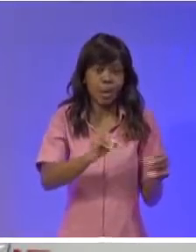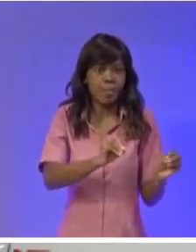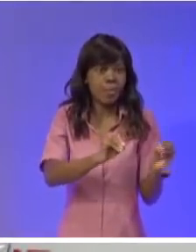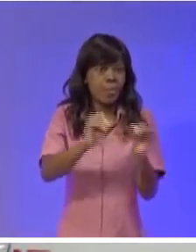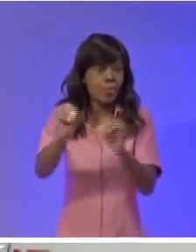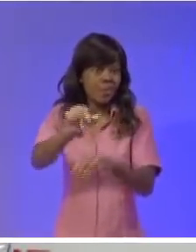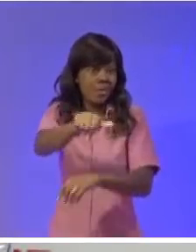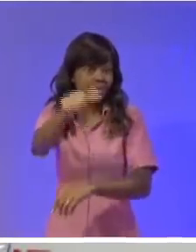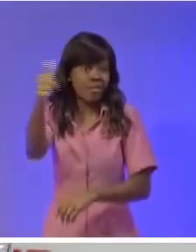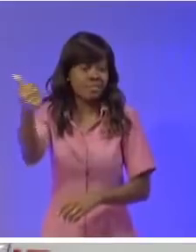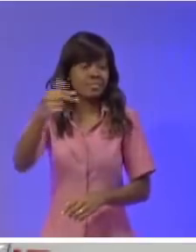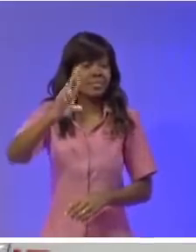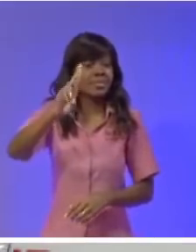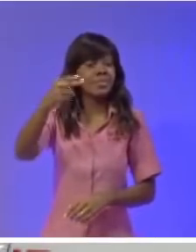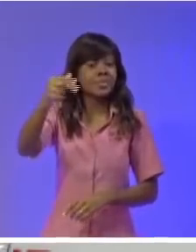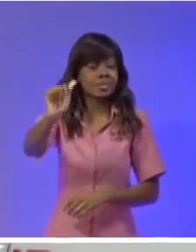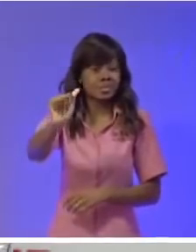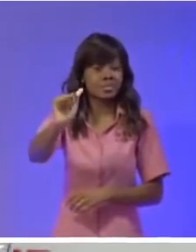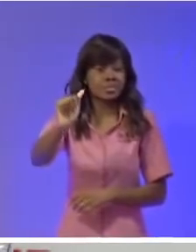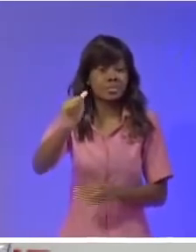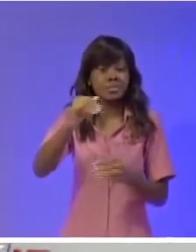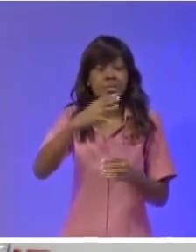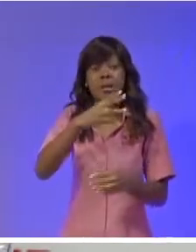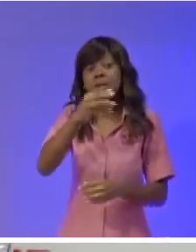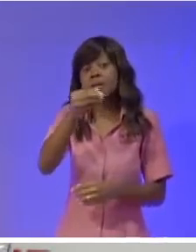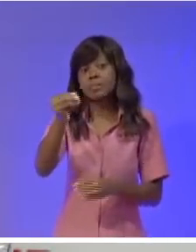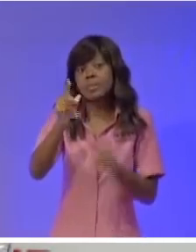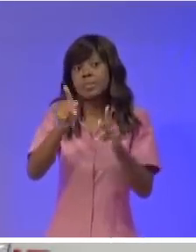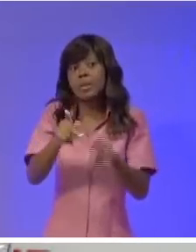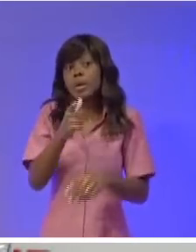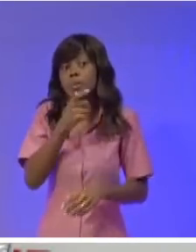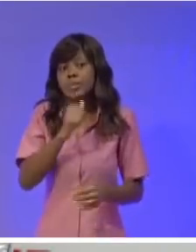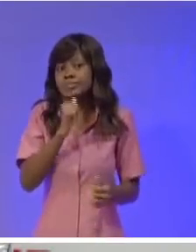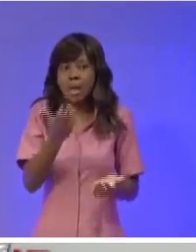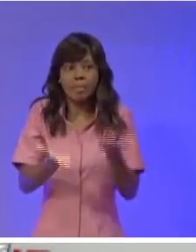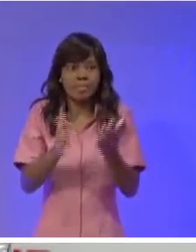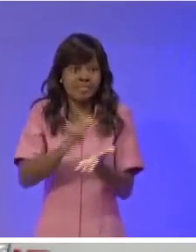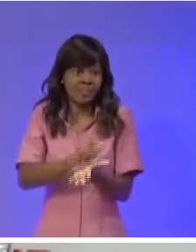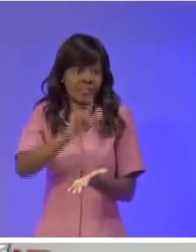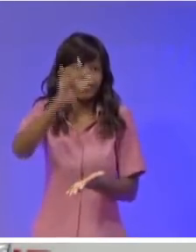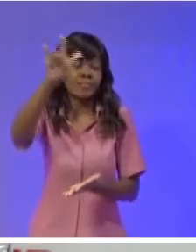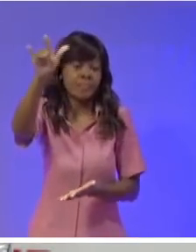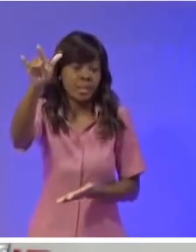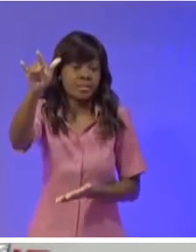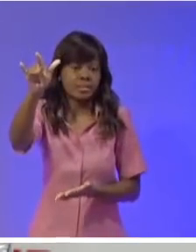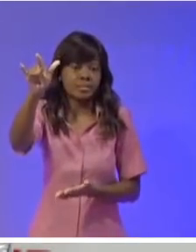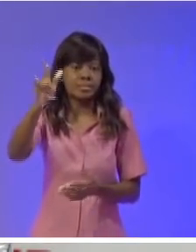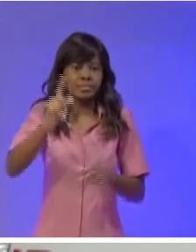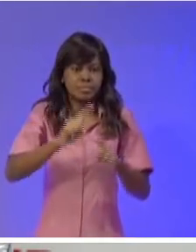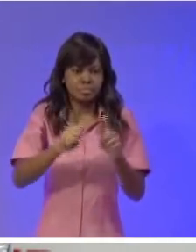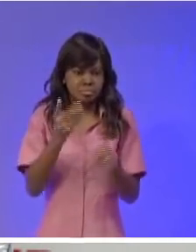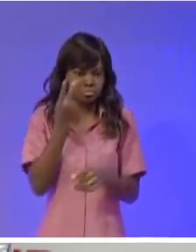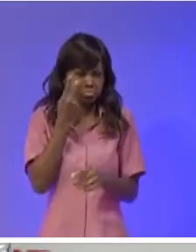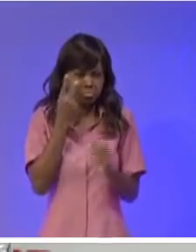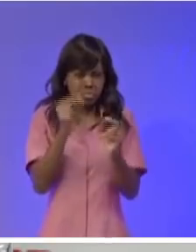transfer, and those who are migrating. But the way the story was carried,